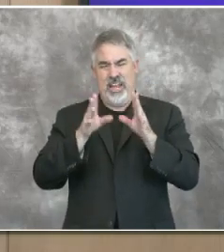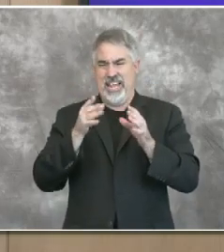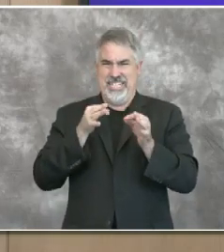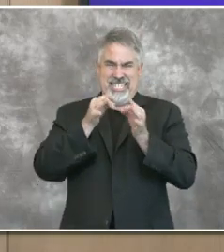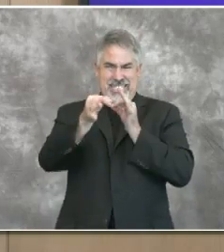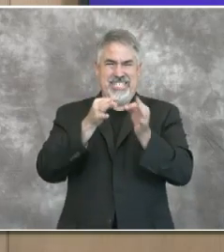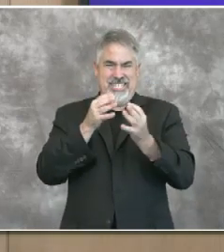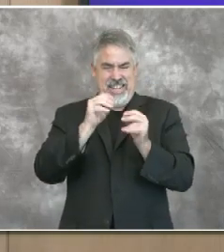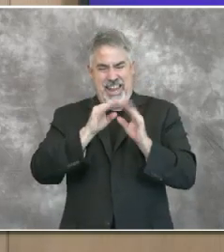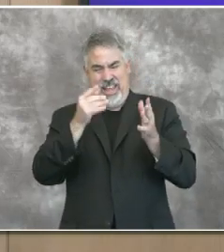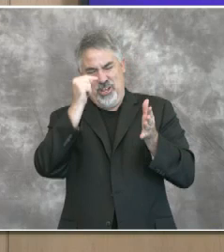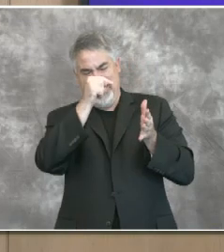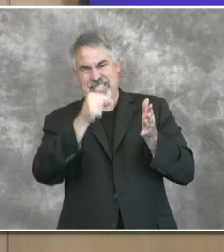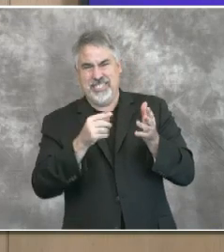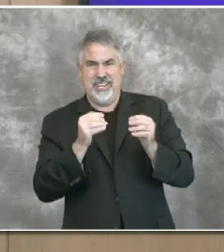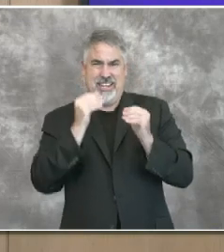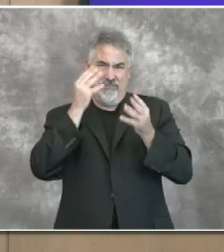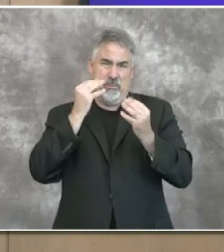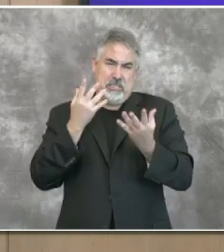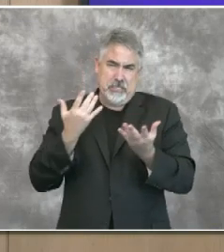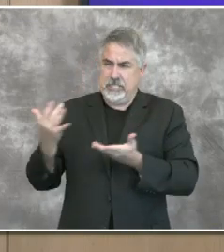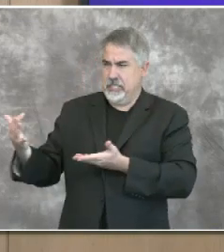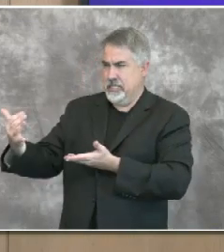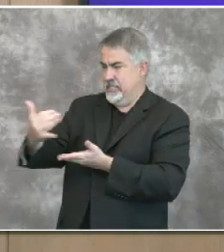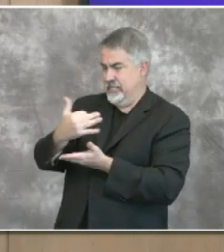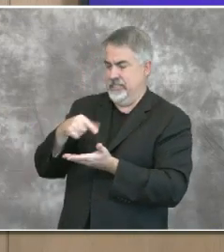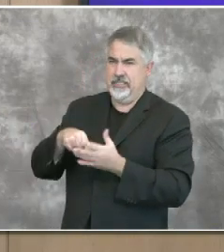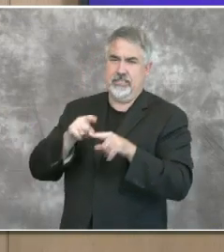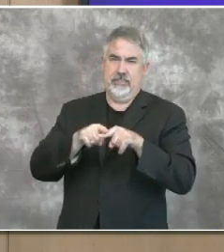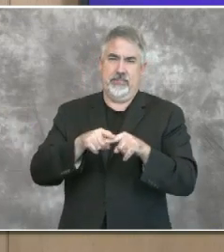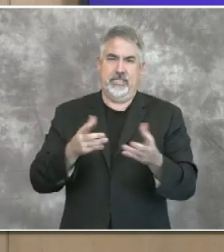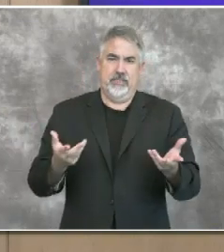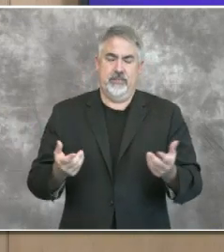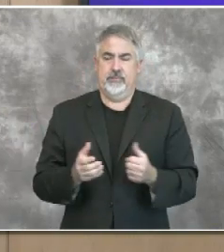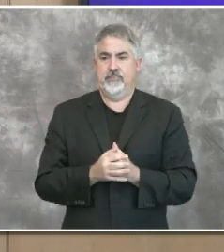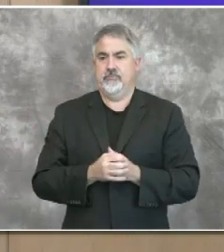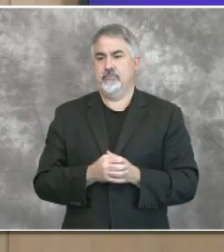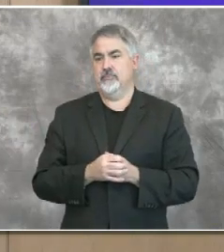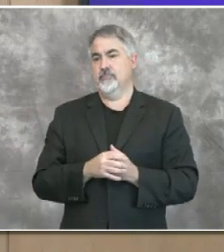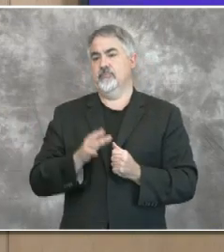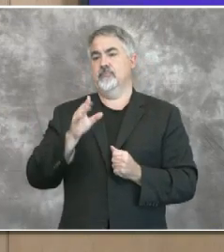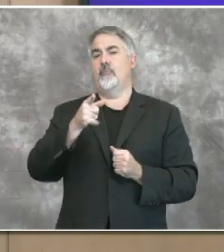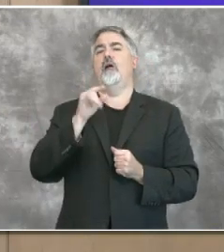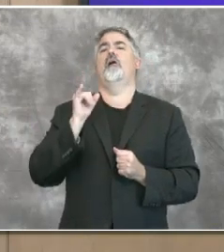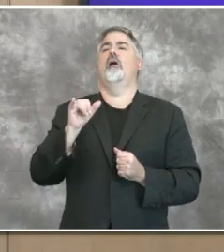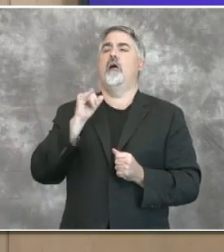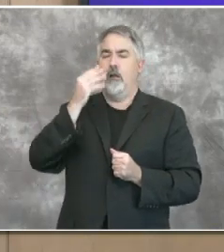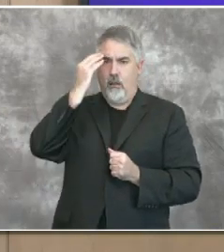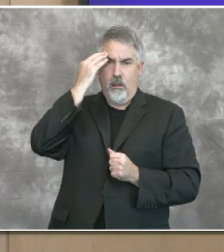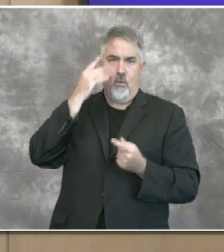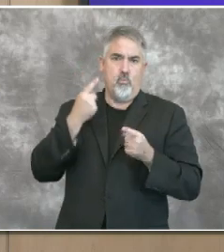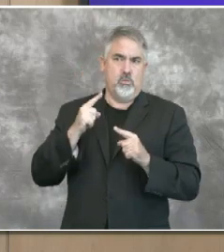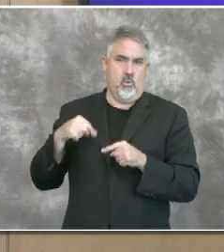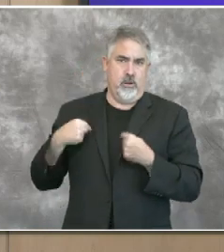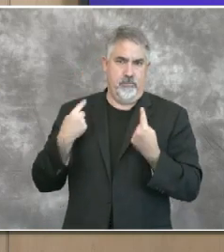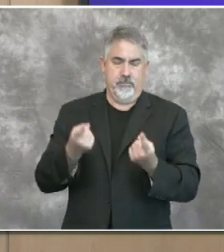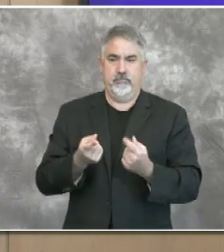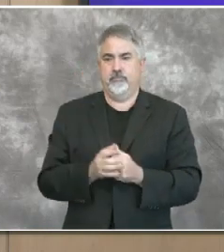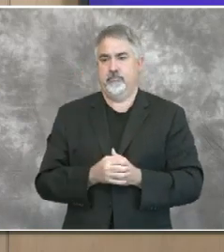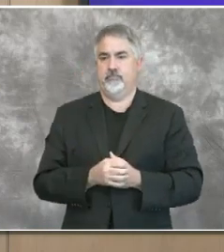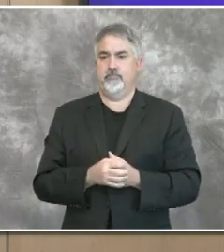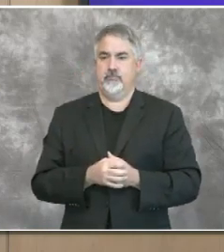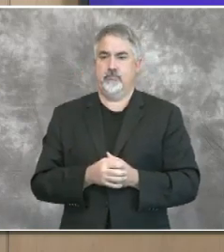it in as many formats as possible so that the public can be informed of the situation and circumstances that we face. I believe